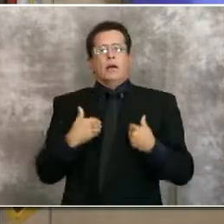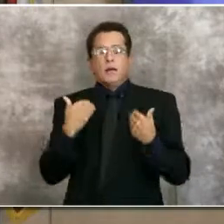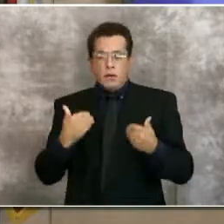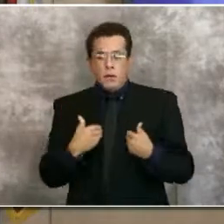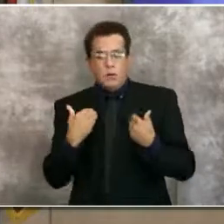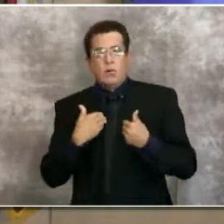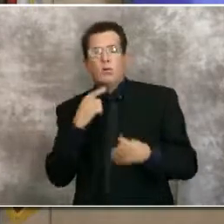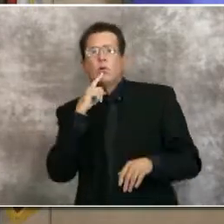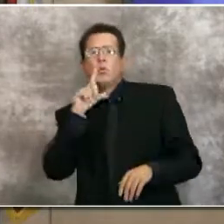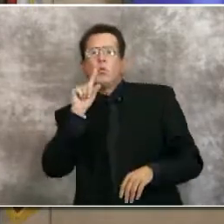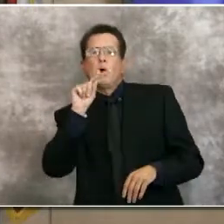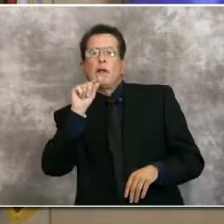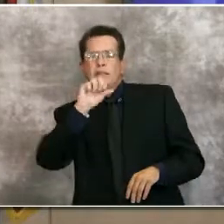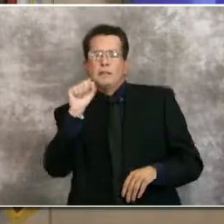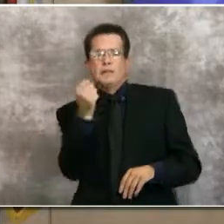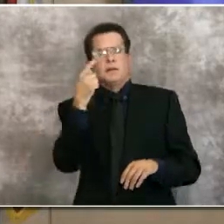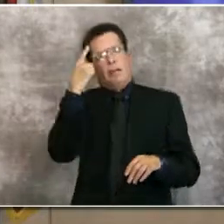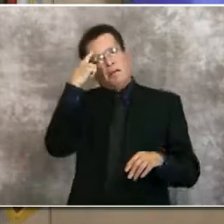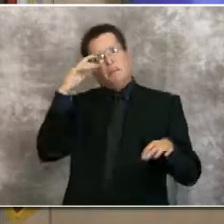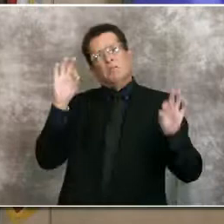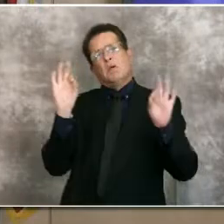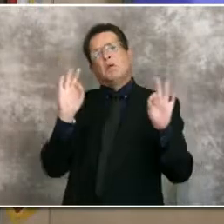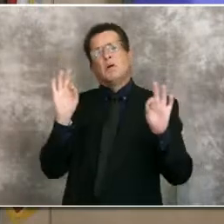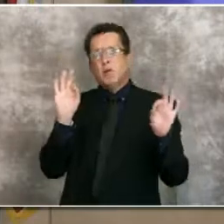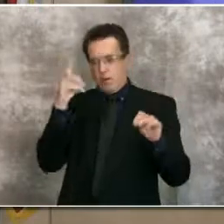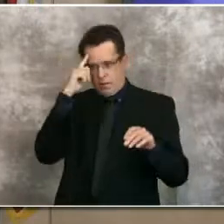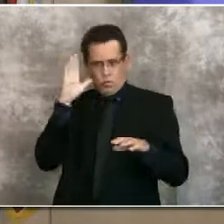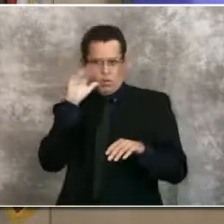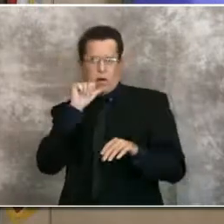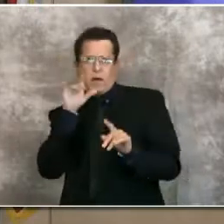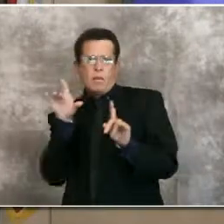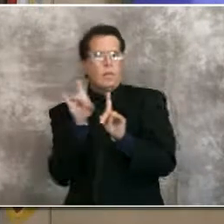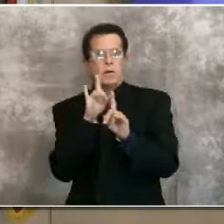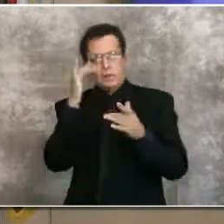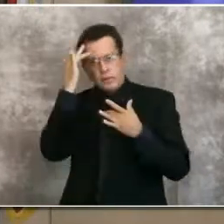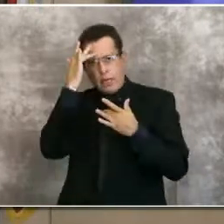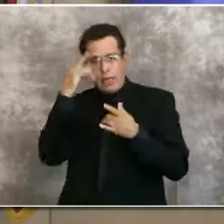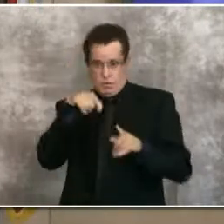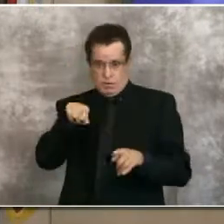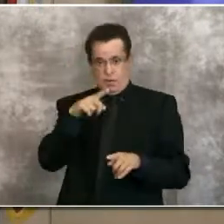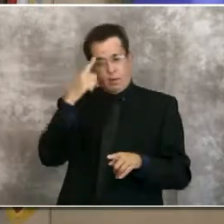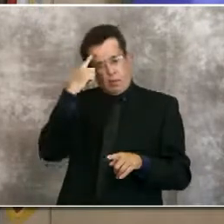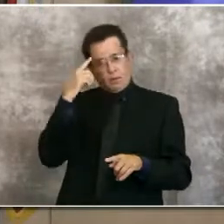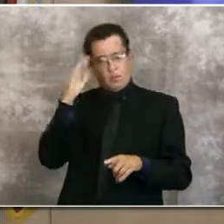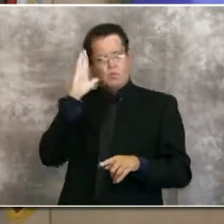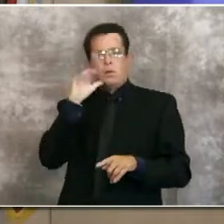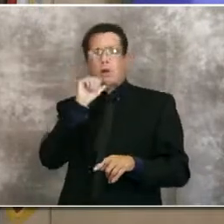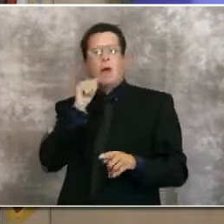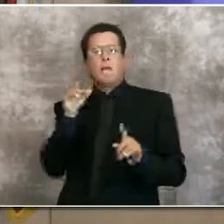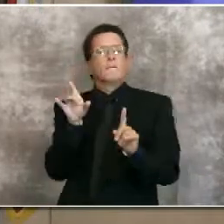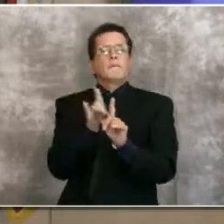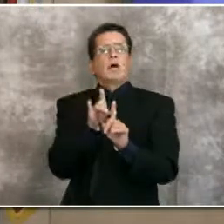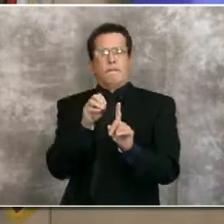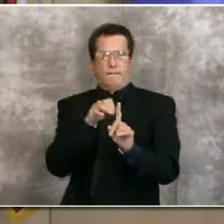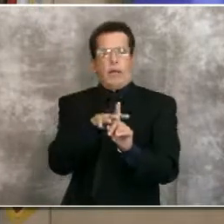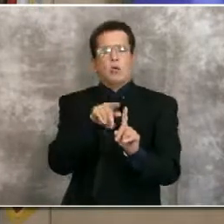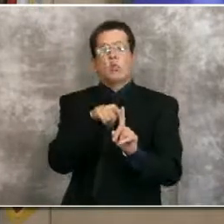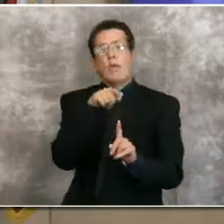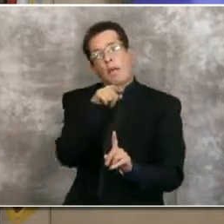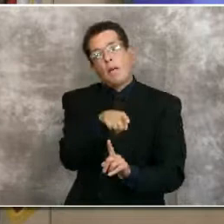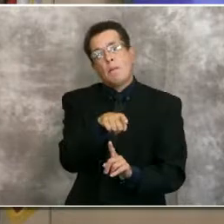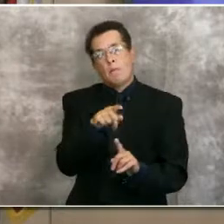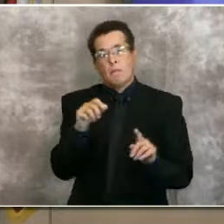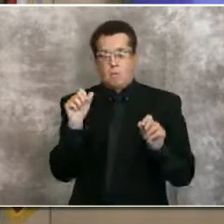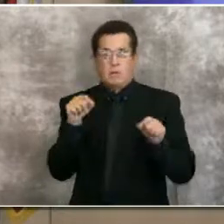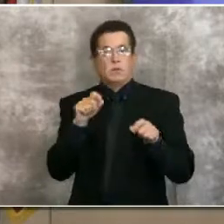think of yourself as being invincible. But while younger adults may think they are less likely to be affected,